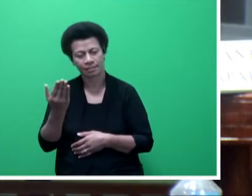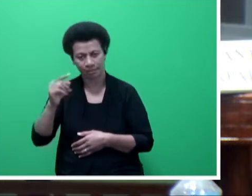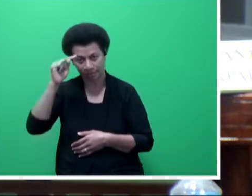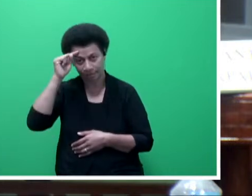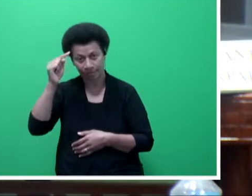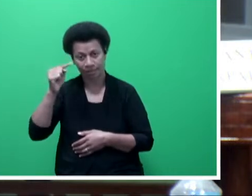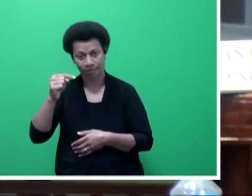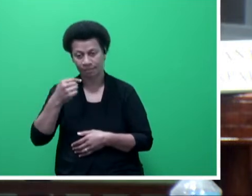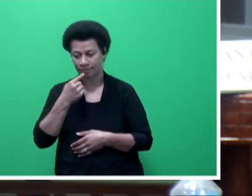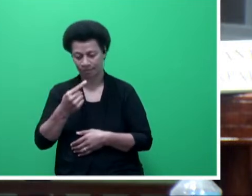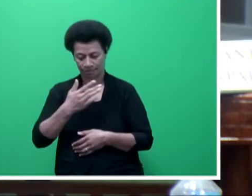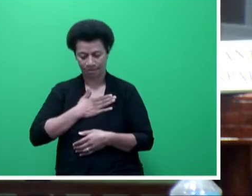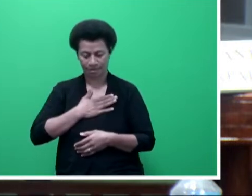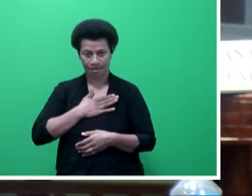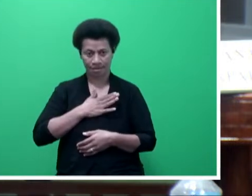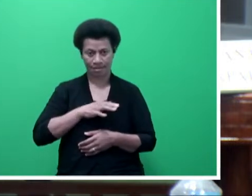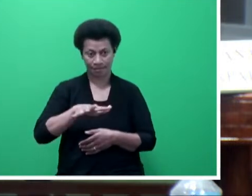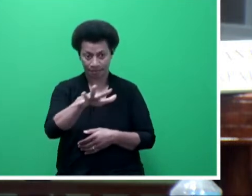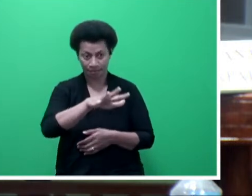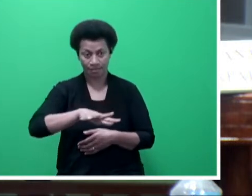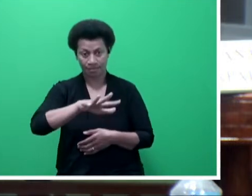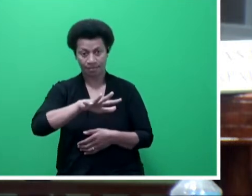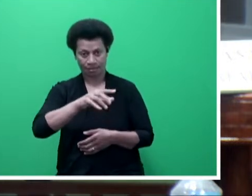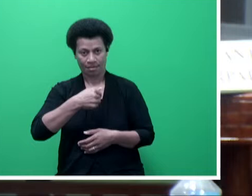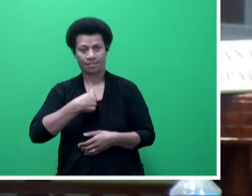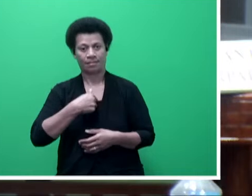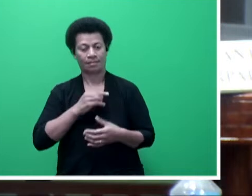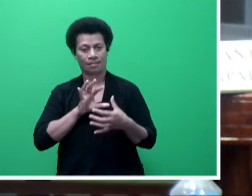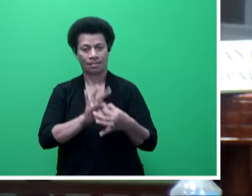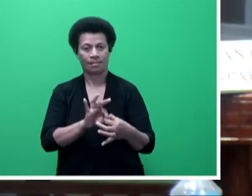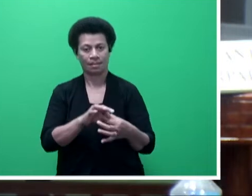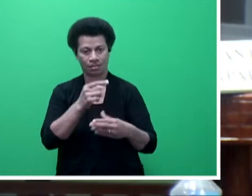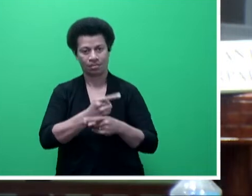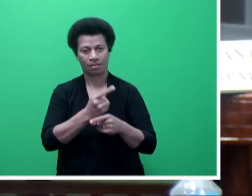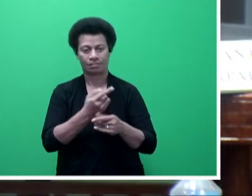my area, so only I'll talk about my area, only they are important.